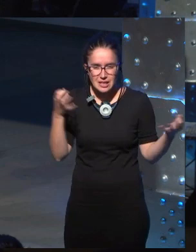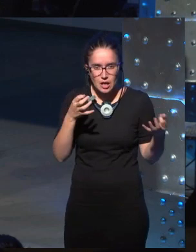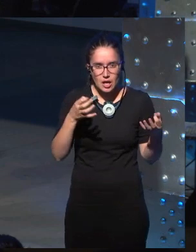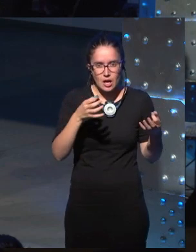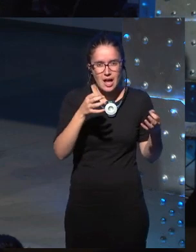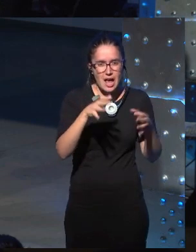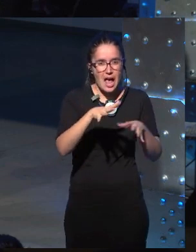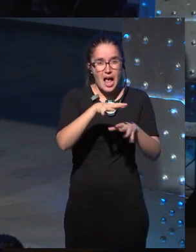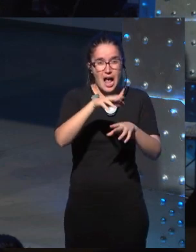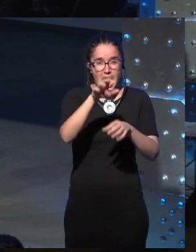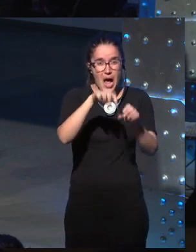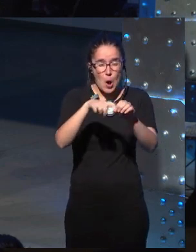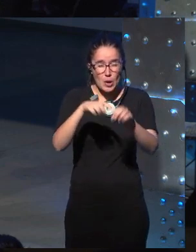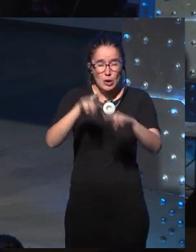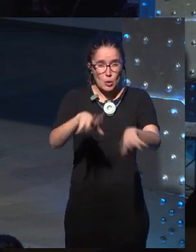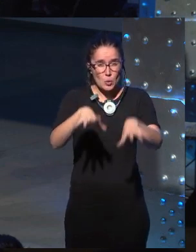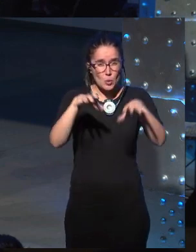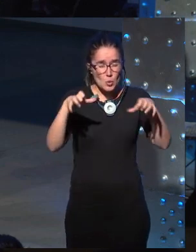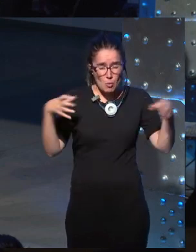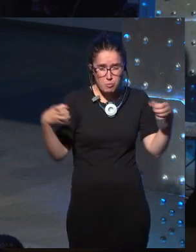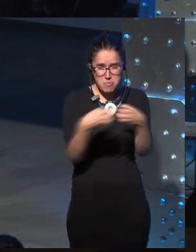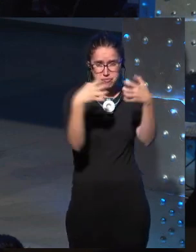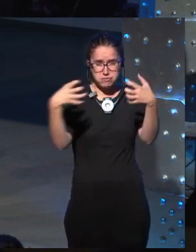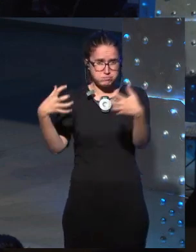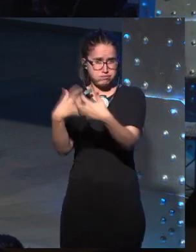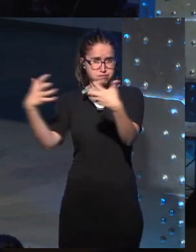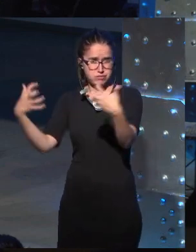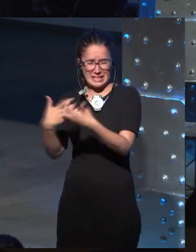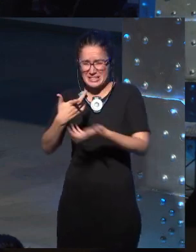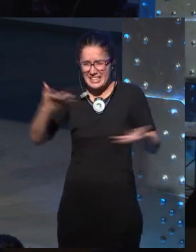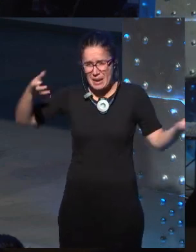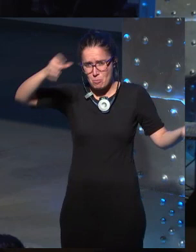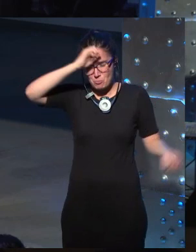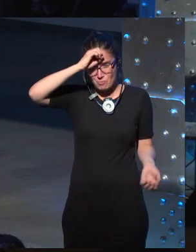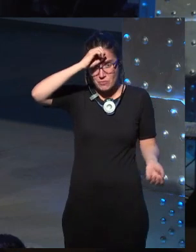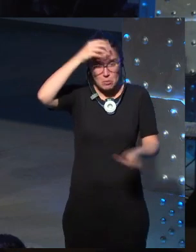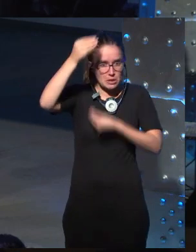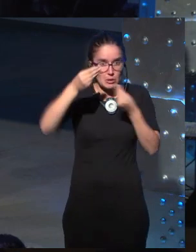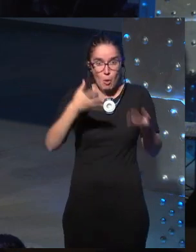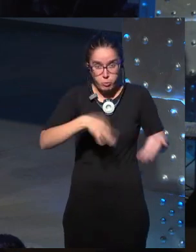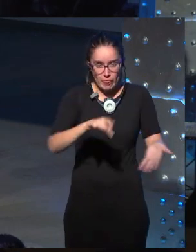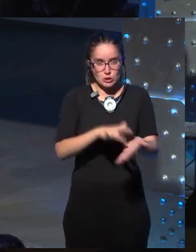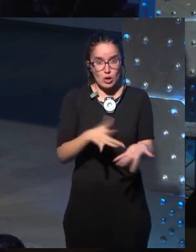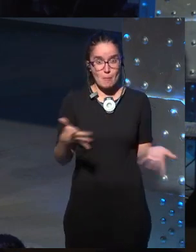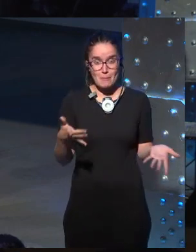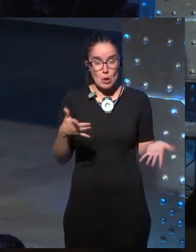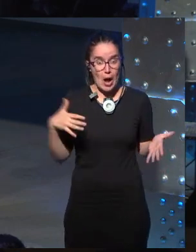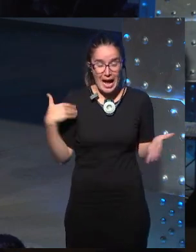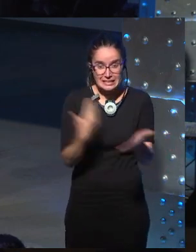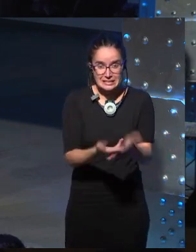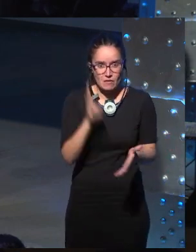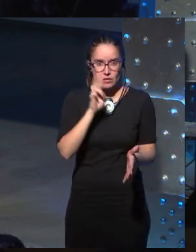merging. We had no clue. We thought that might happen, but we had never seen that. And that gave us a